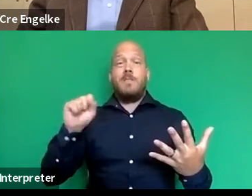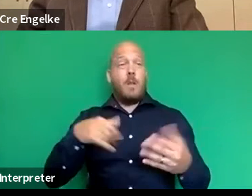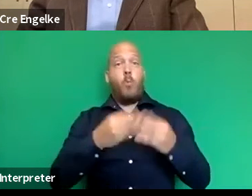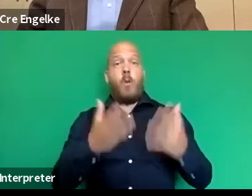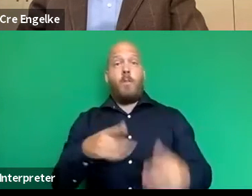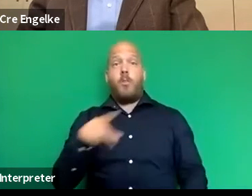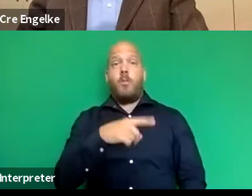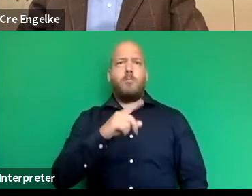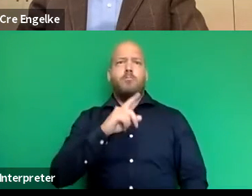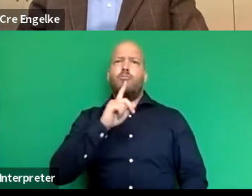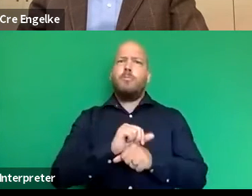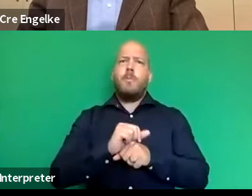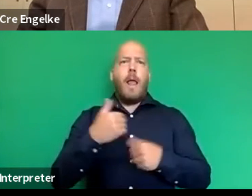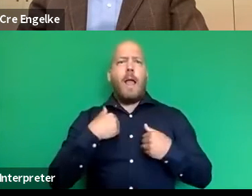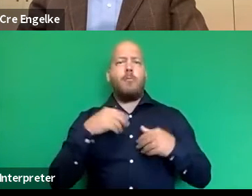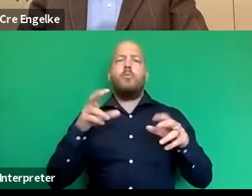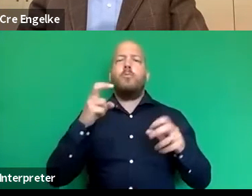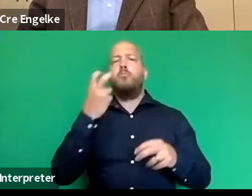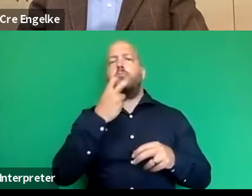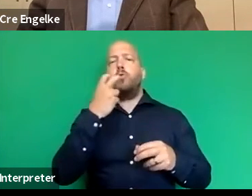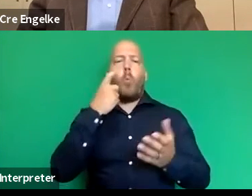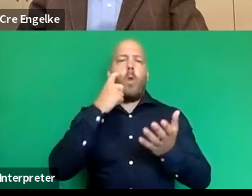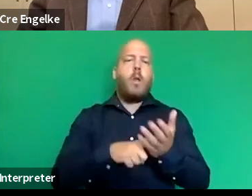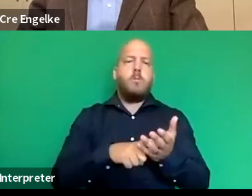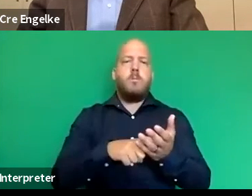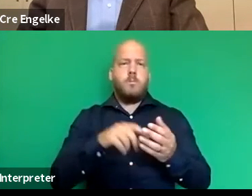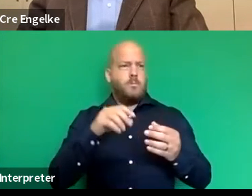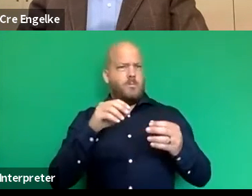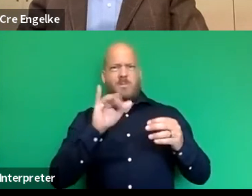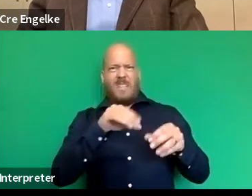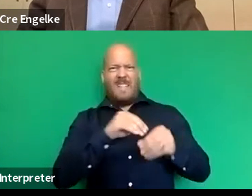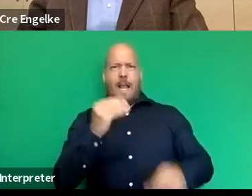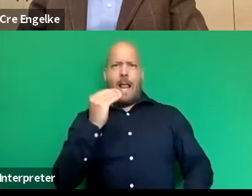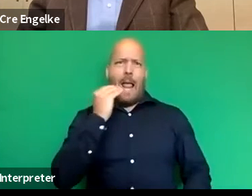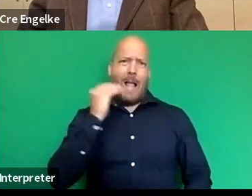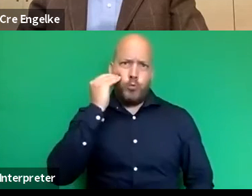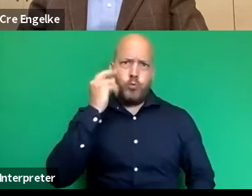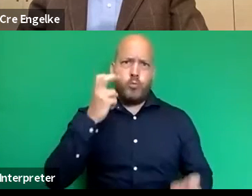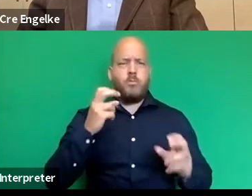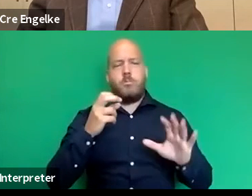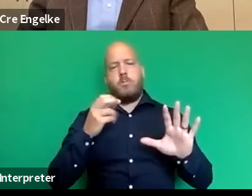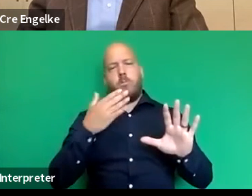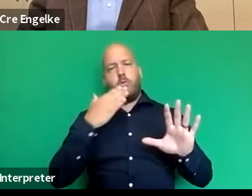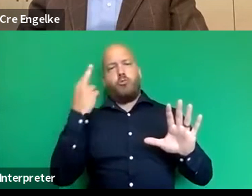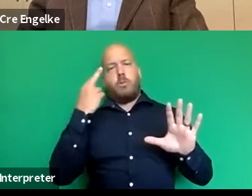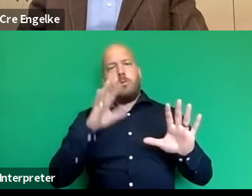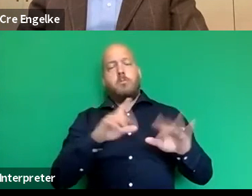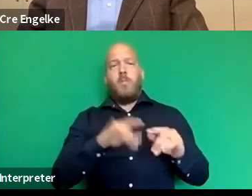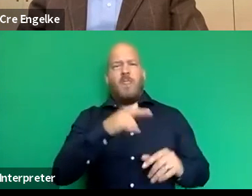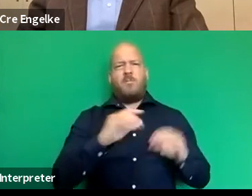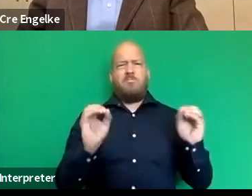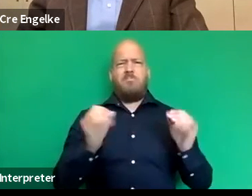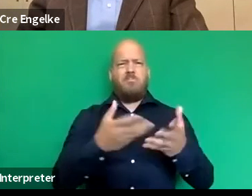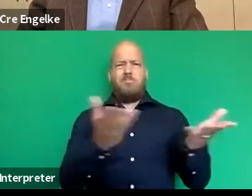in-house, with very good reason, which is like, let's leave people who are really good at